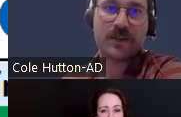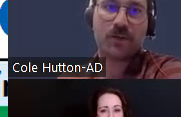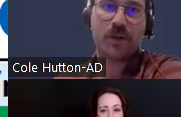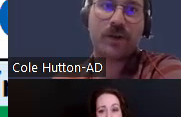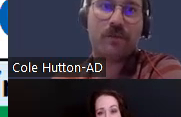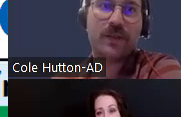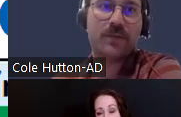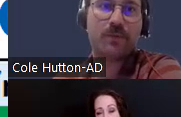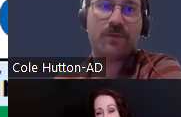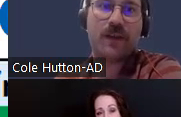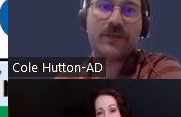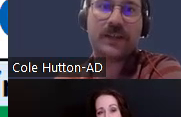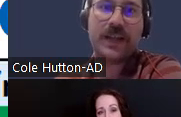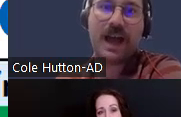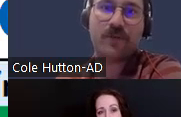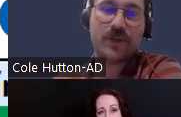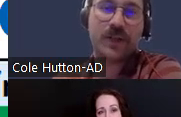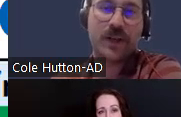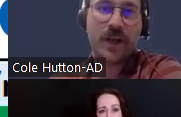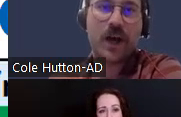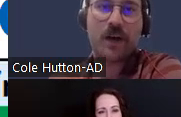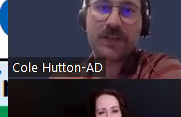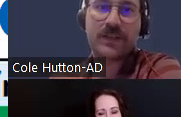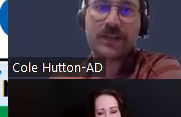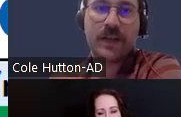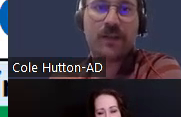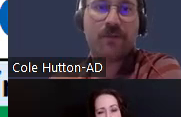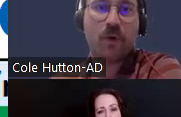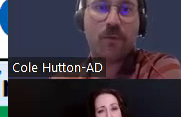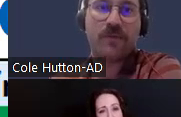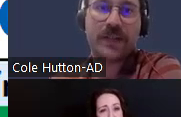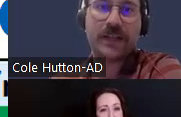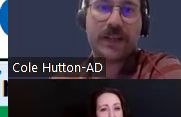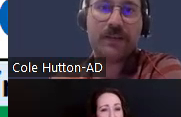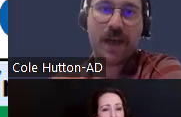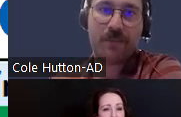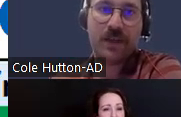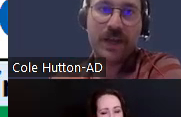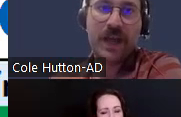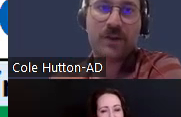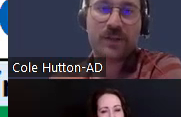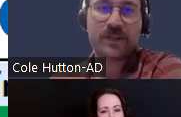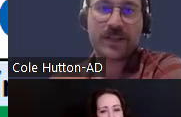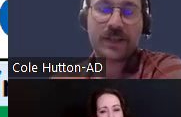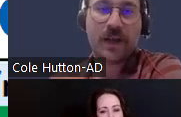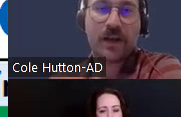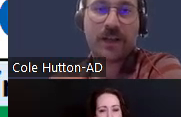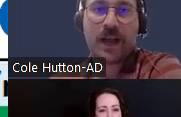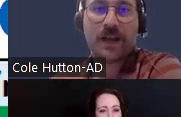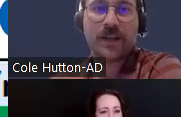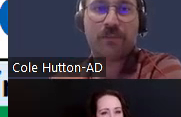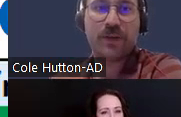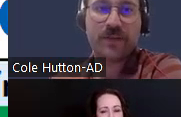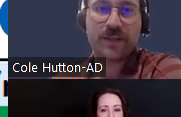Next is another look at our PM 2.5 daily average. This is in the form of a daily heat map, and you can see, like